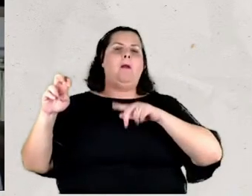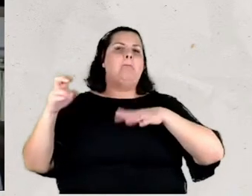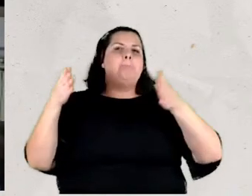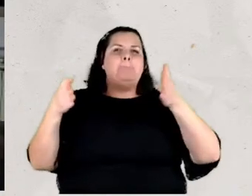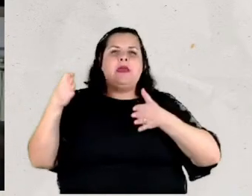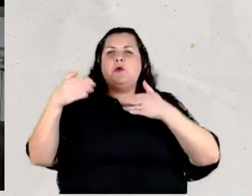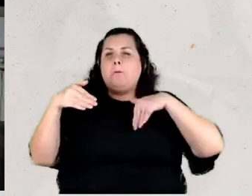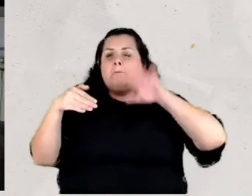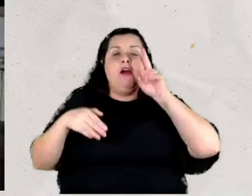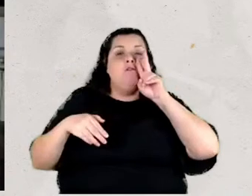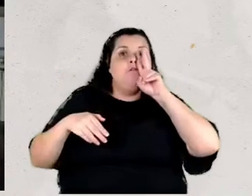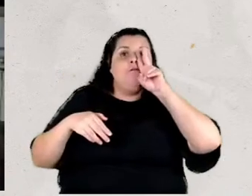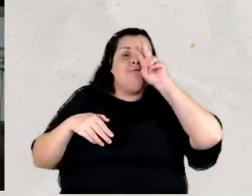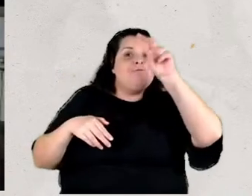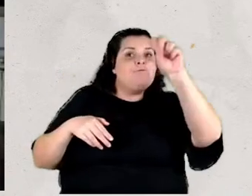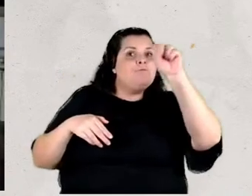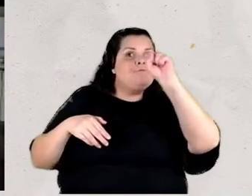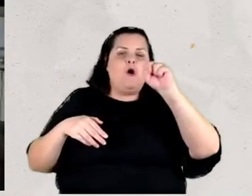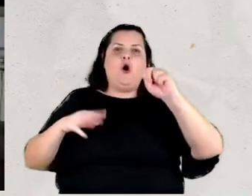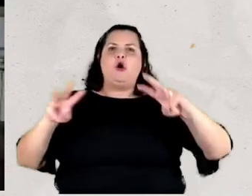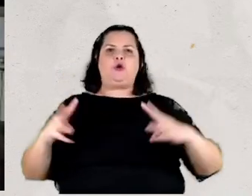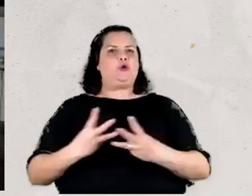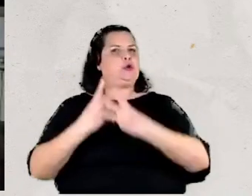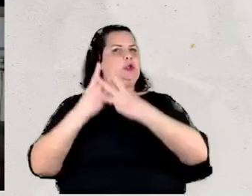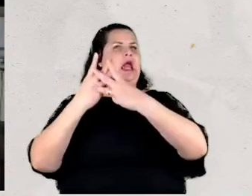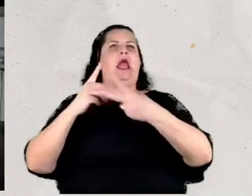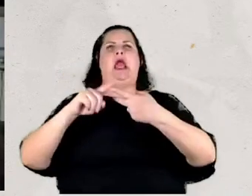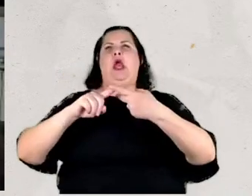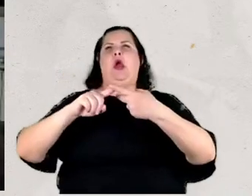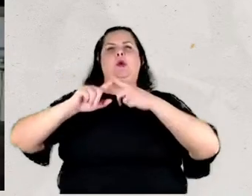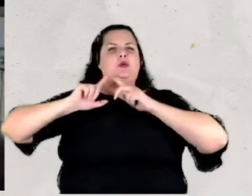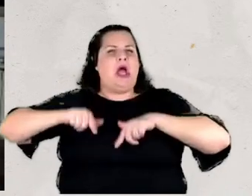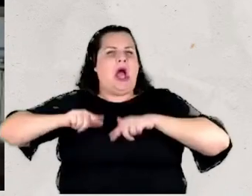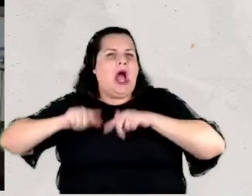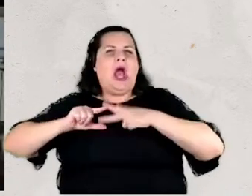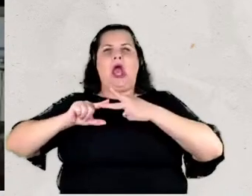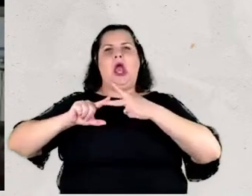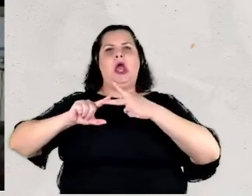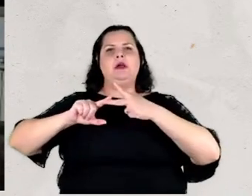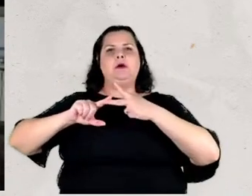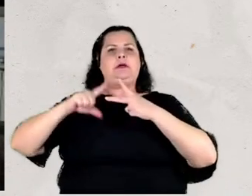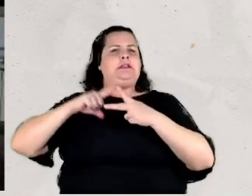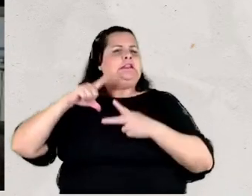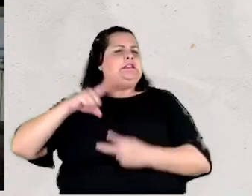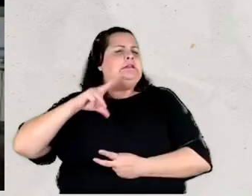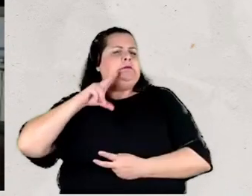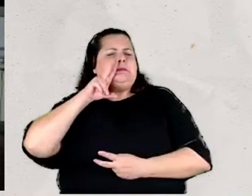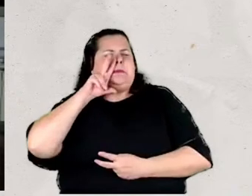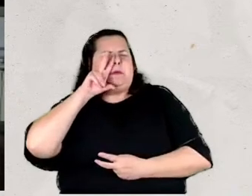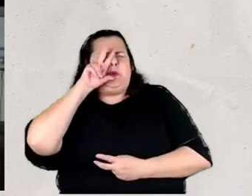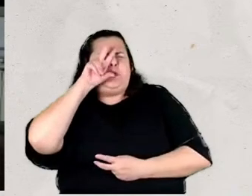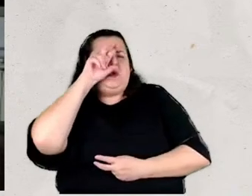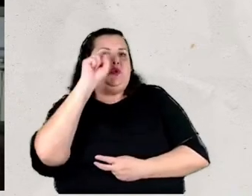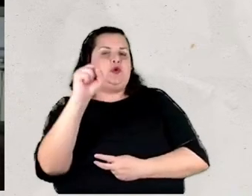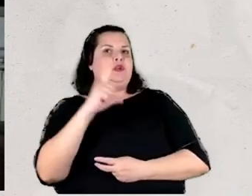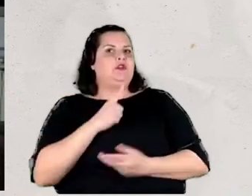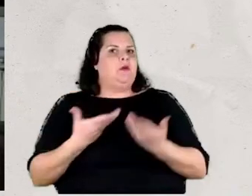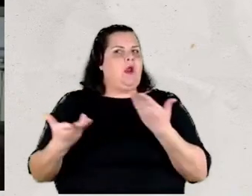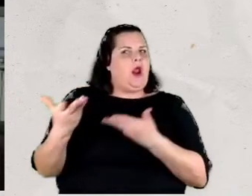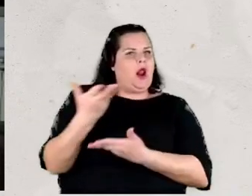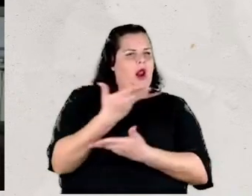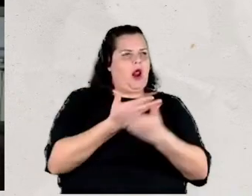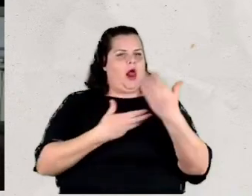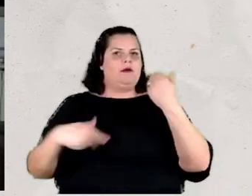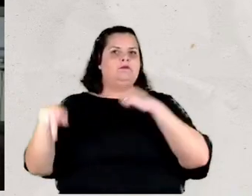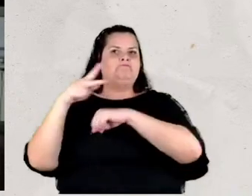of Israel has never been more a part of the global conversation. Not always in a good way, it's true,